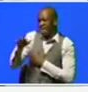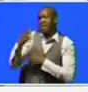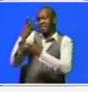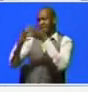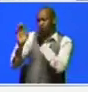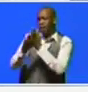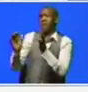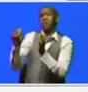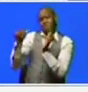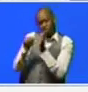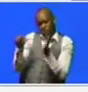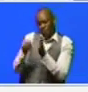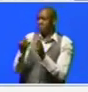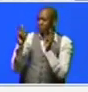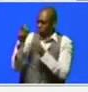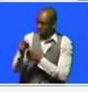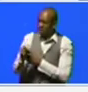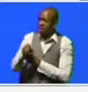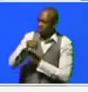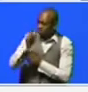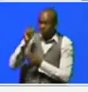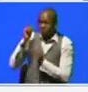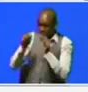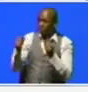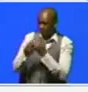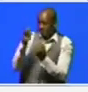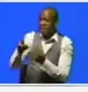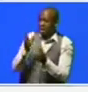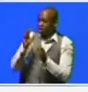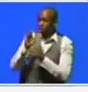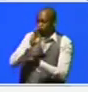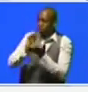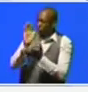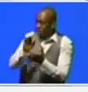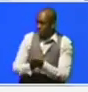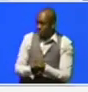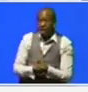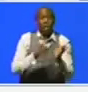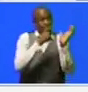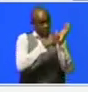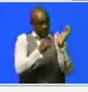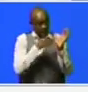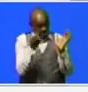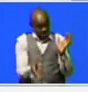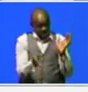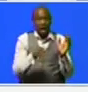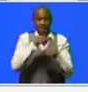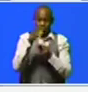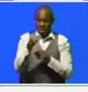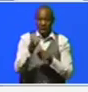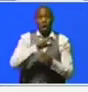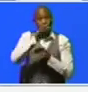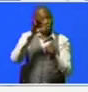network connection is an issue. Perhaps is that likely to happen here in your constituency? Yeah, in Mwea constituency, according to our mapping, all the